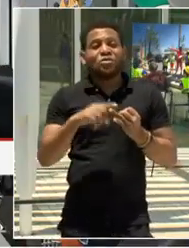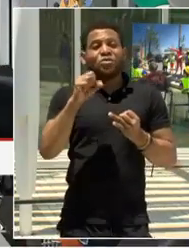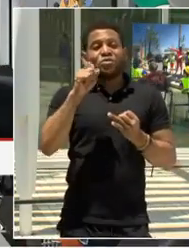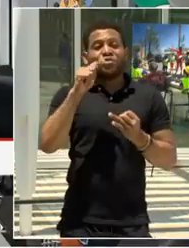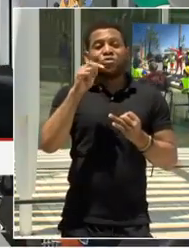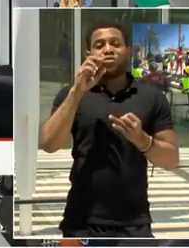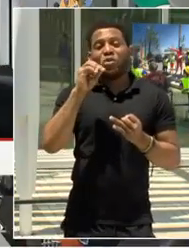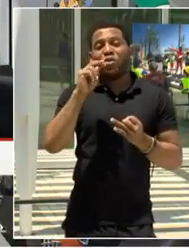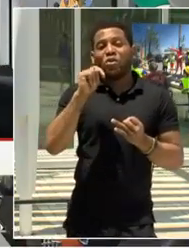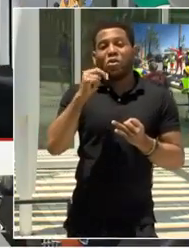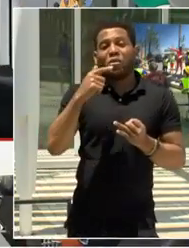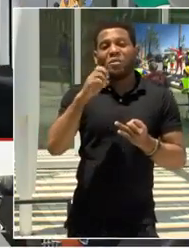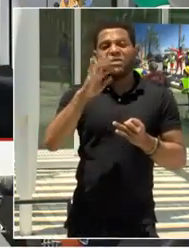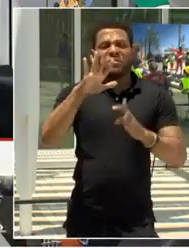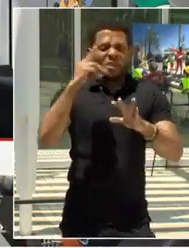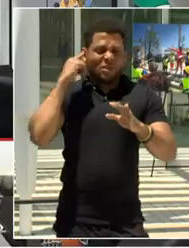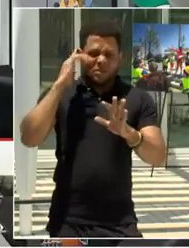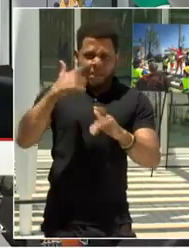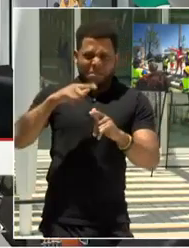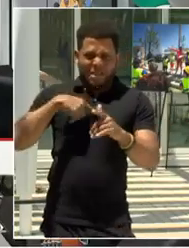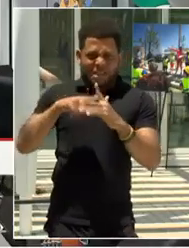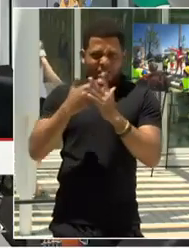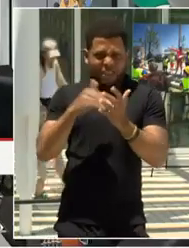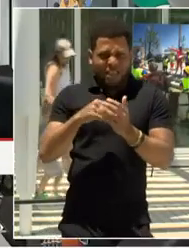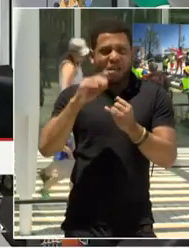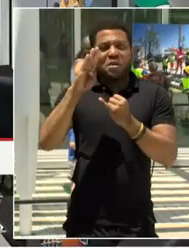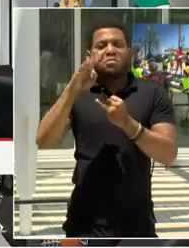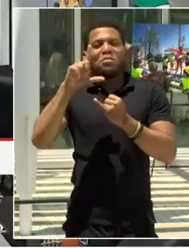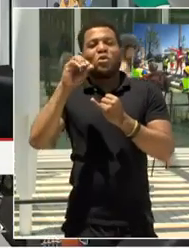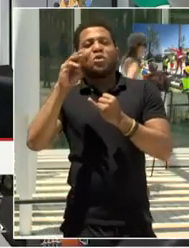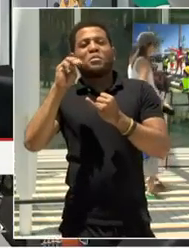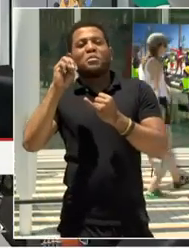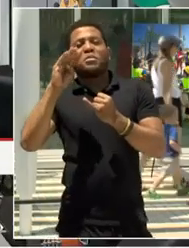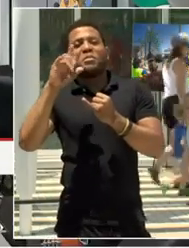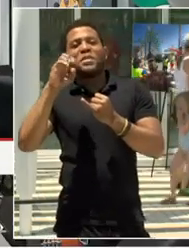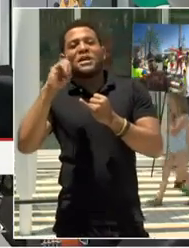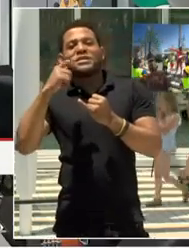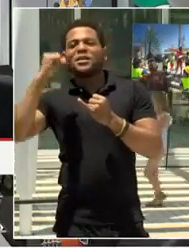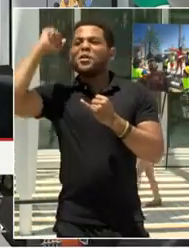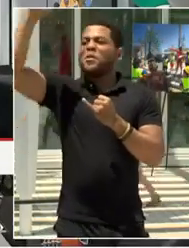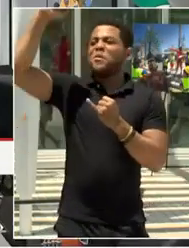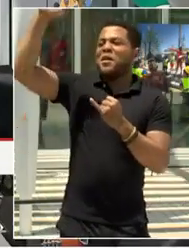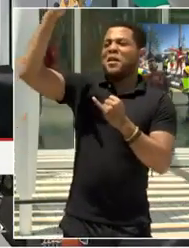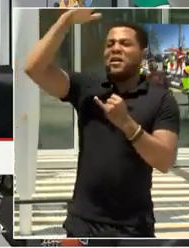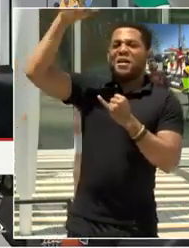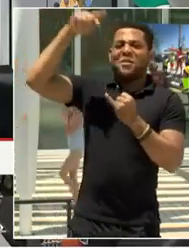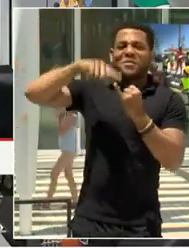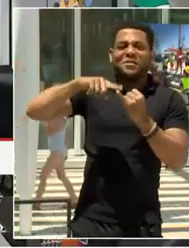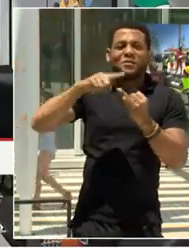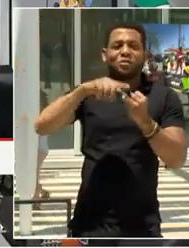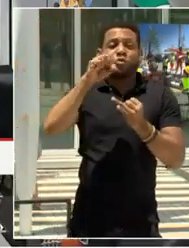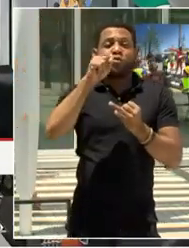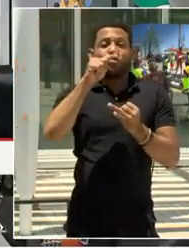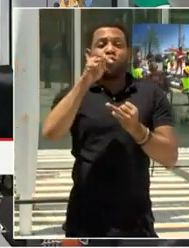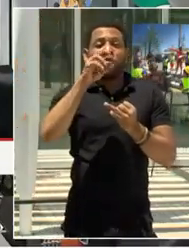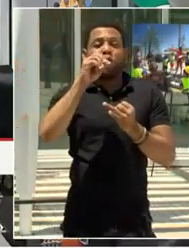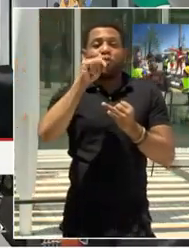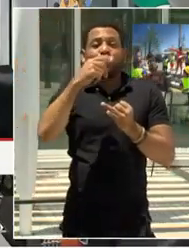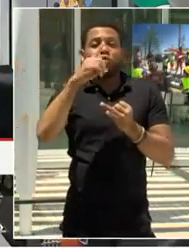From Bloomingdale to Stronghold to Lee George Park to